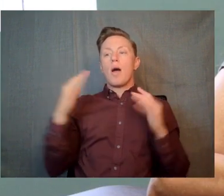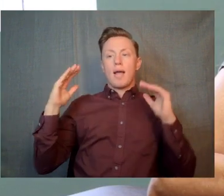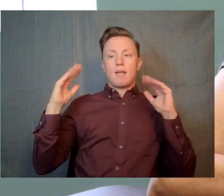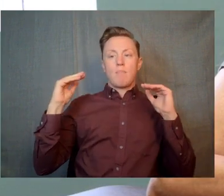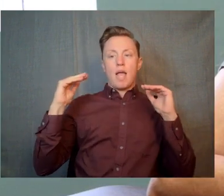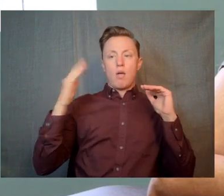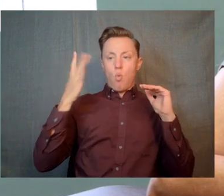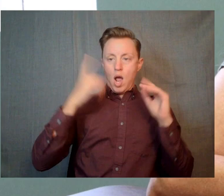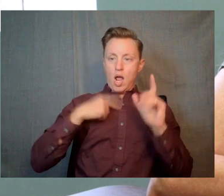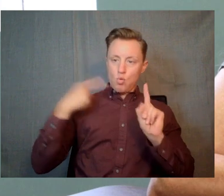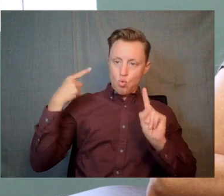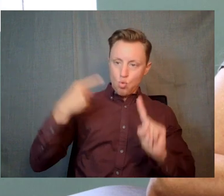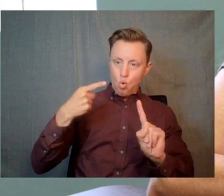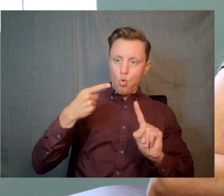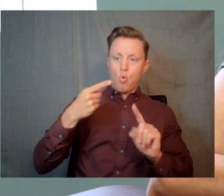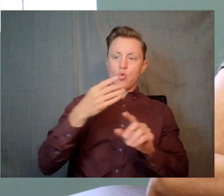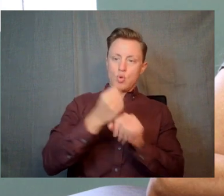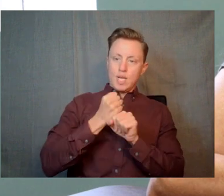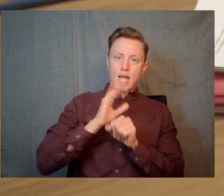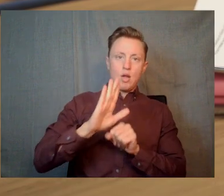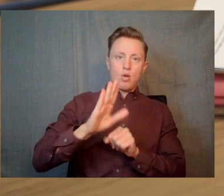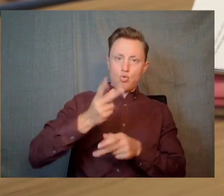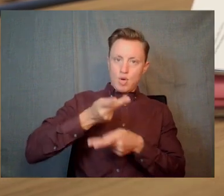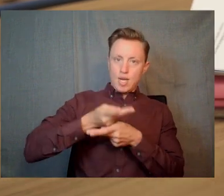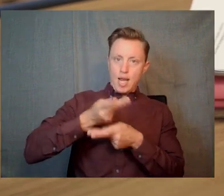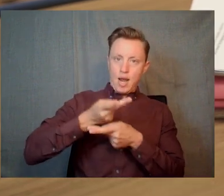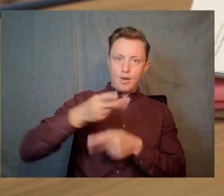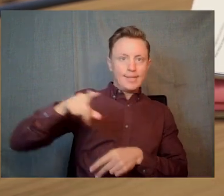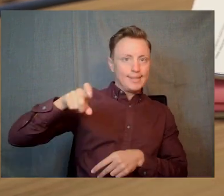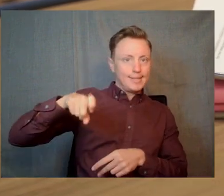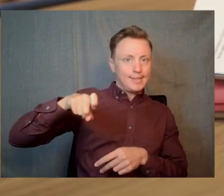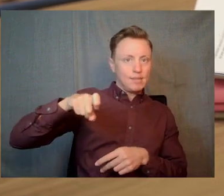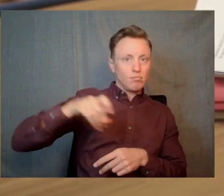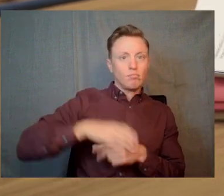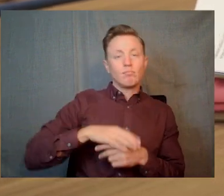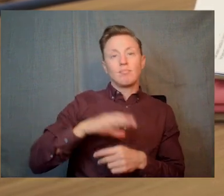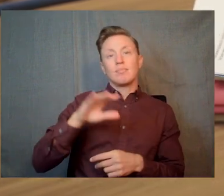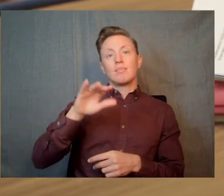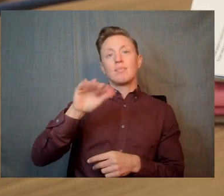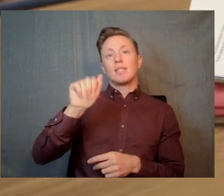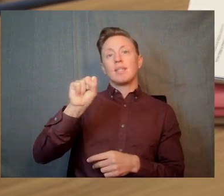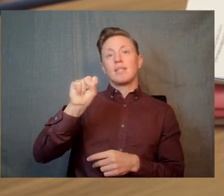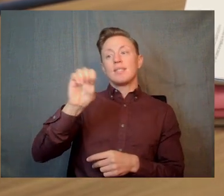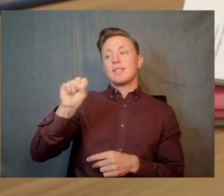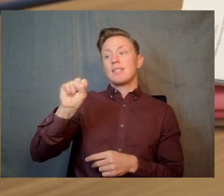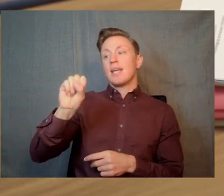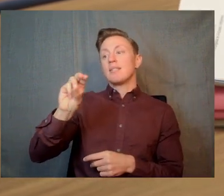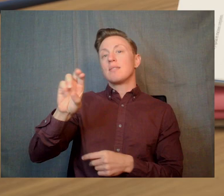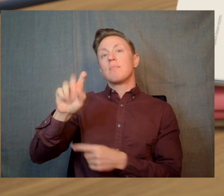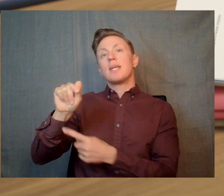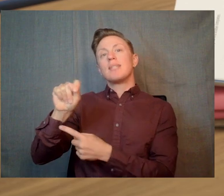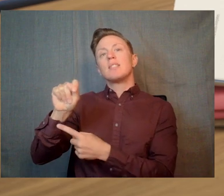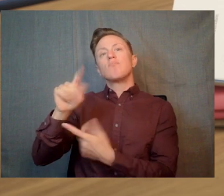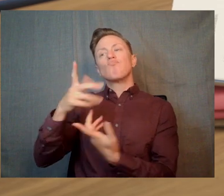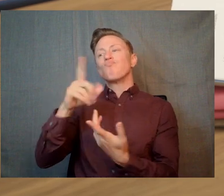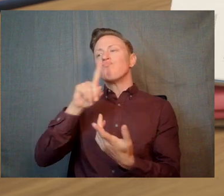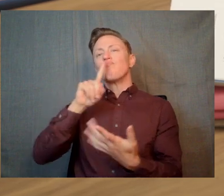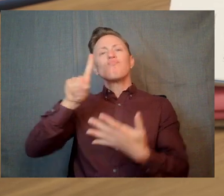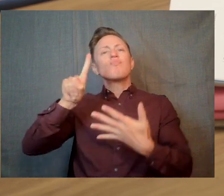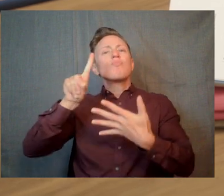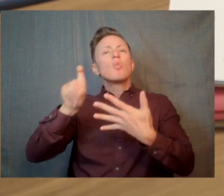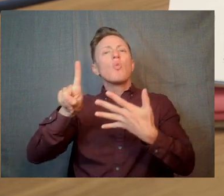that you get the care you need. An assessment is simply a list